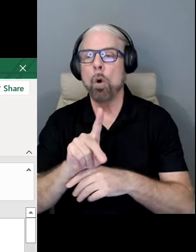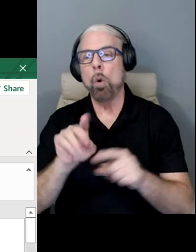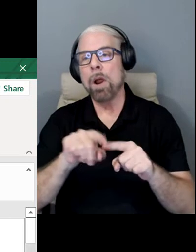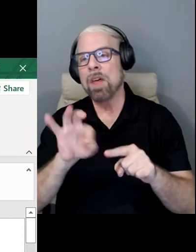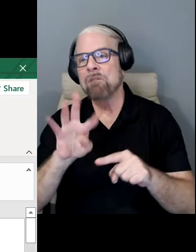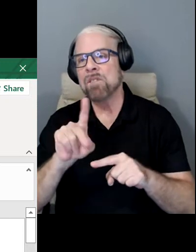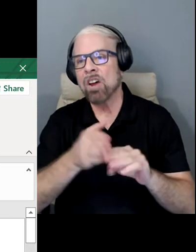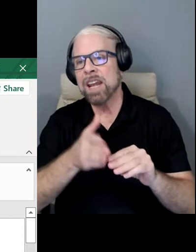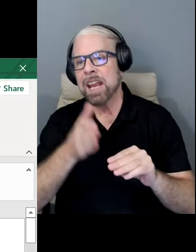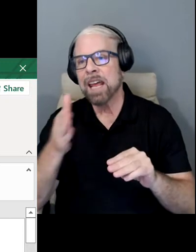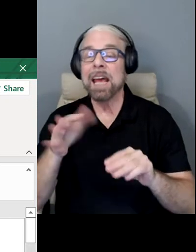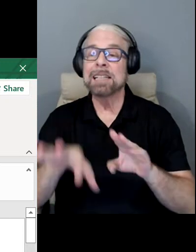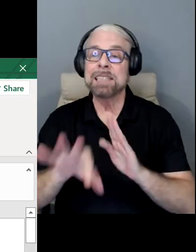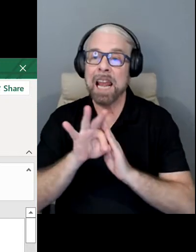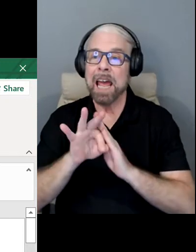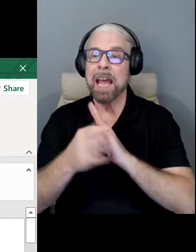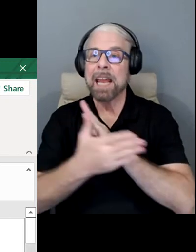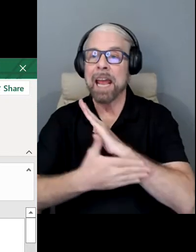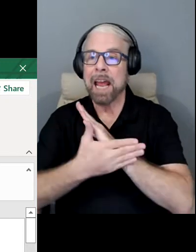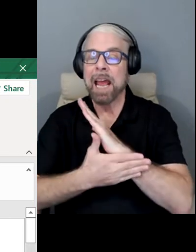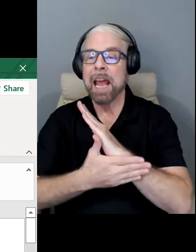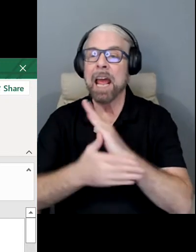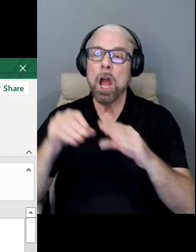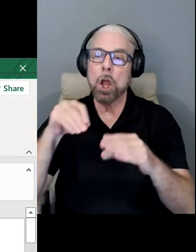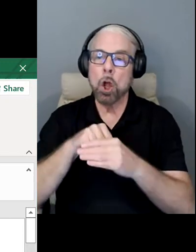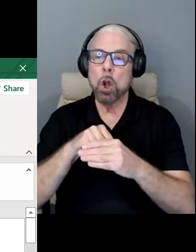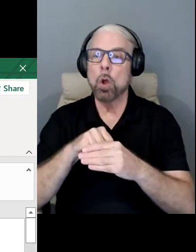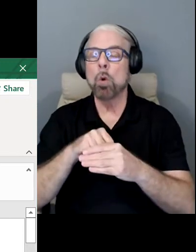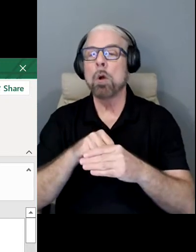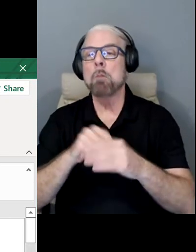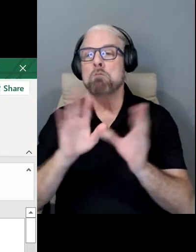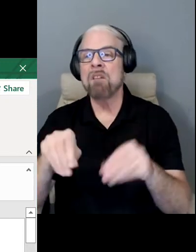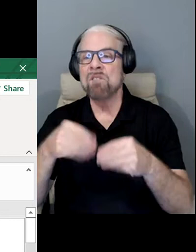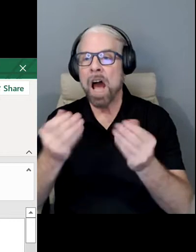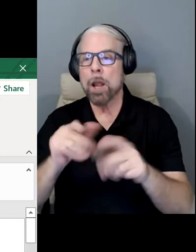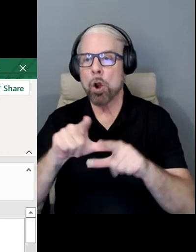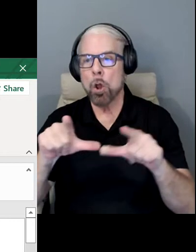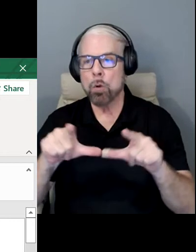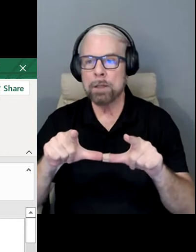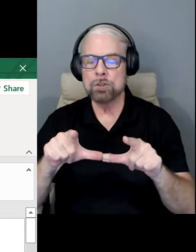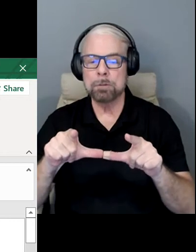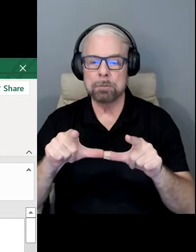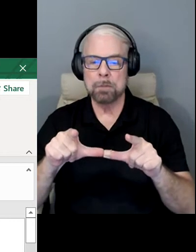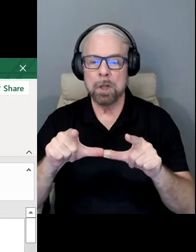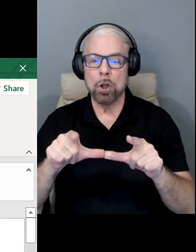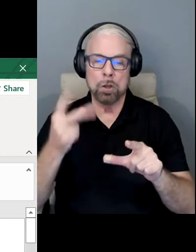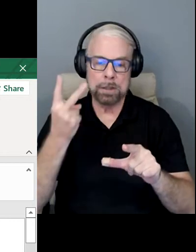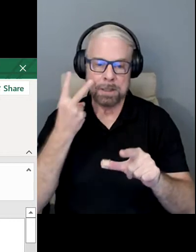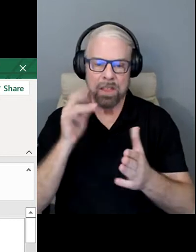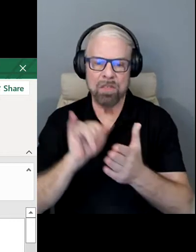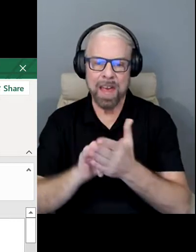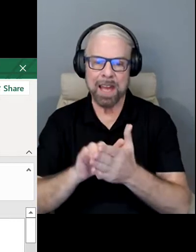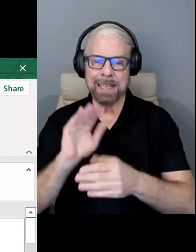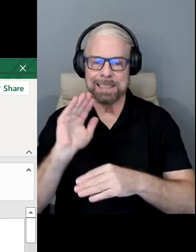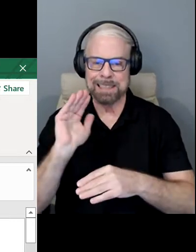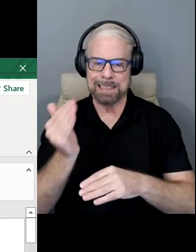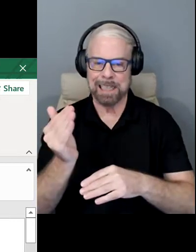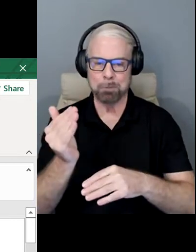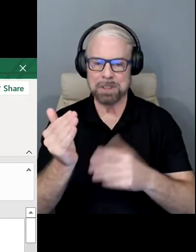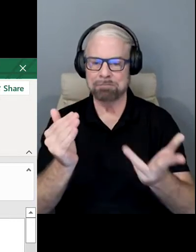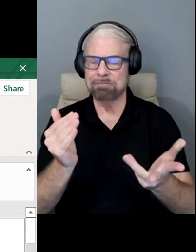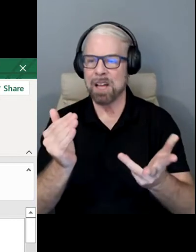if you select county and inclusive provider location, you'll see that it looks like that means that